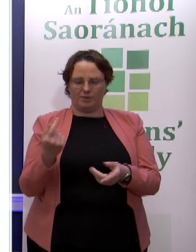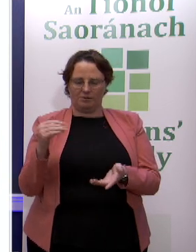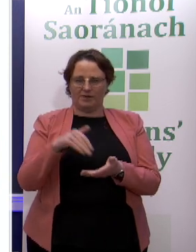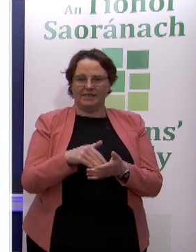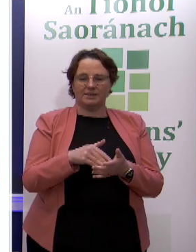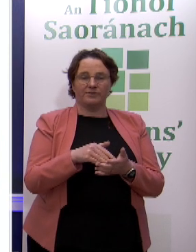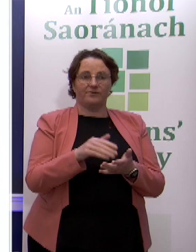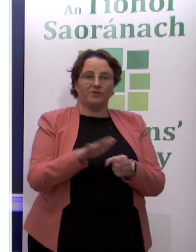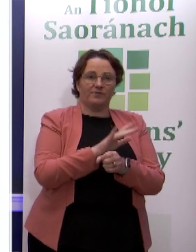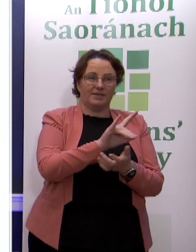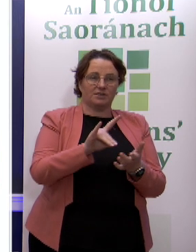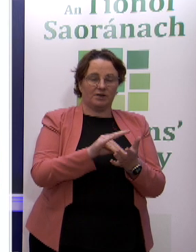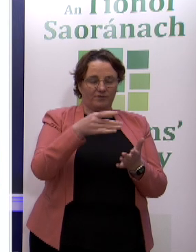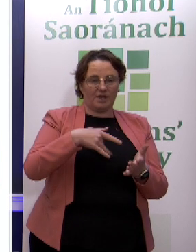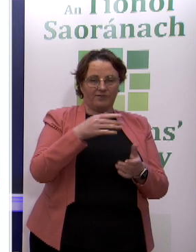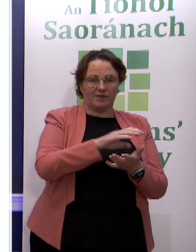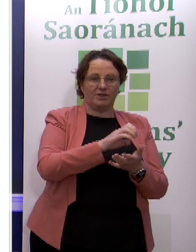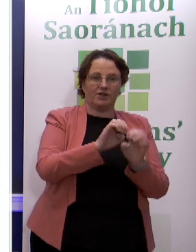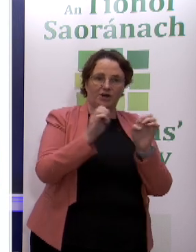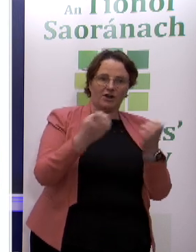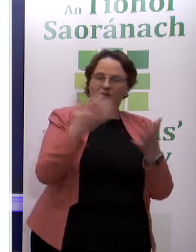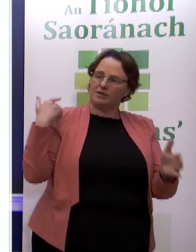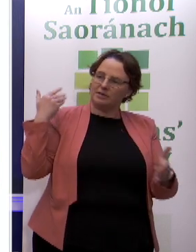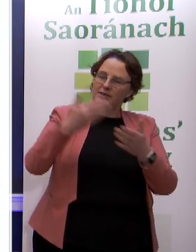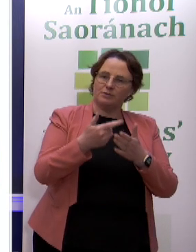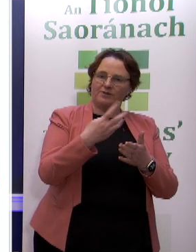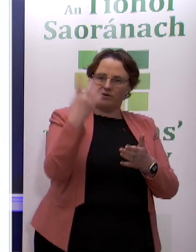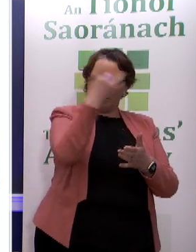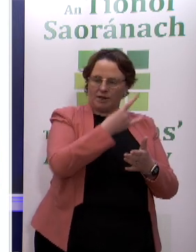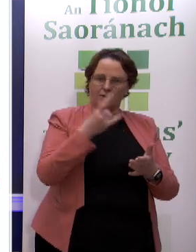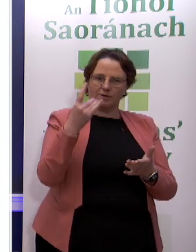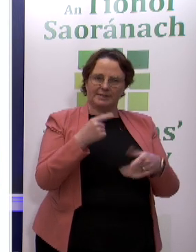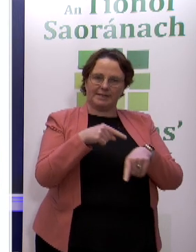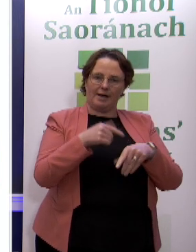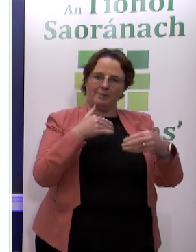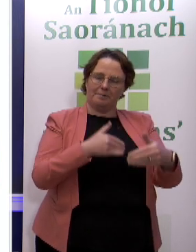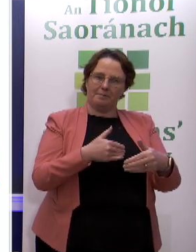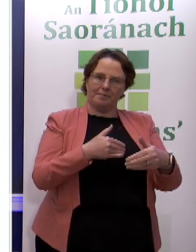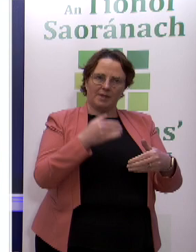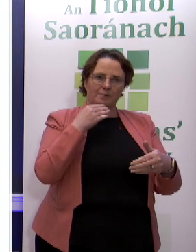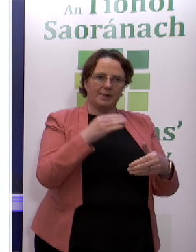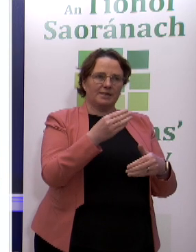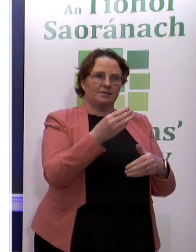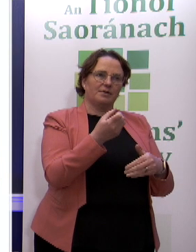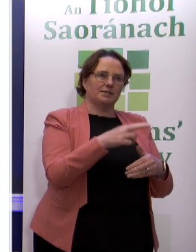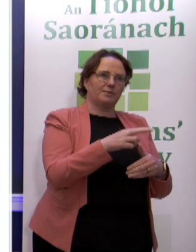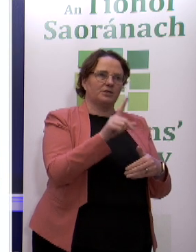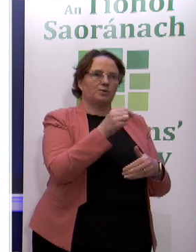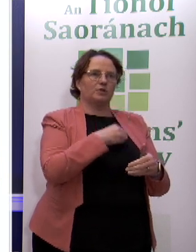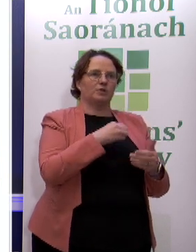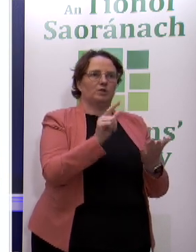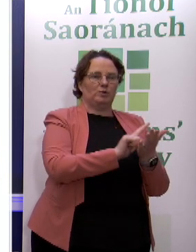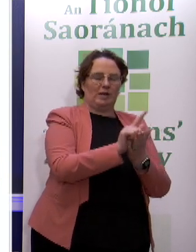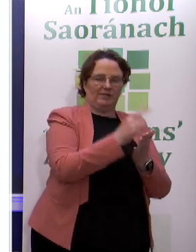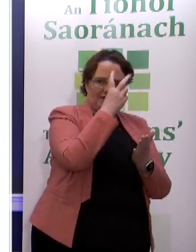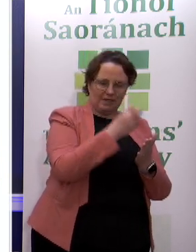whole history of life on Earth into a single 24-hour period, then the dinosaurs would go extinct at about 20 to midnight at the end of